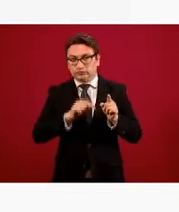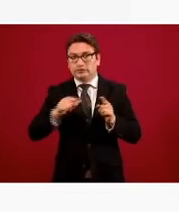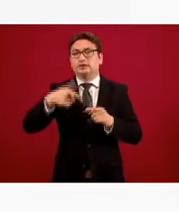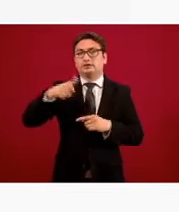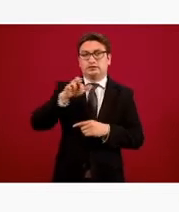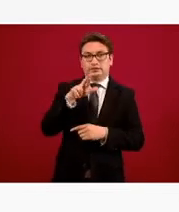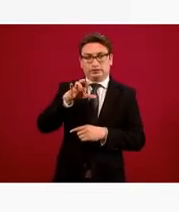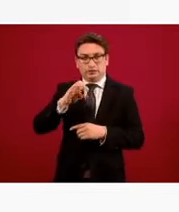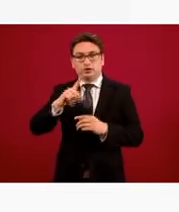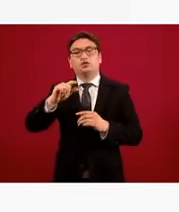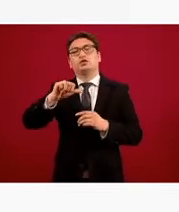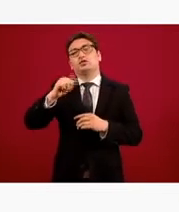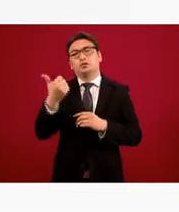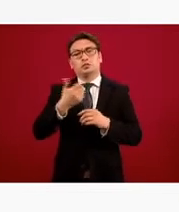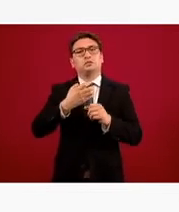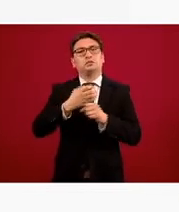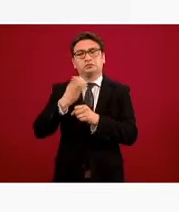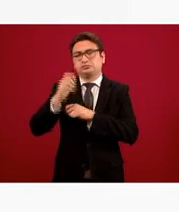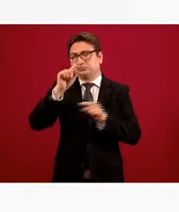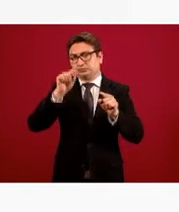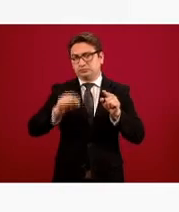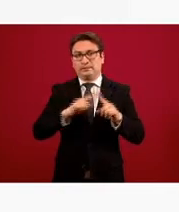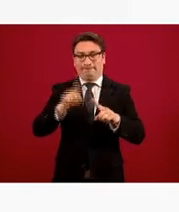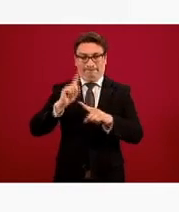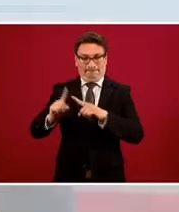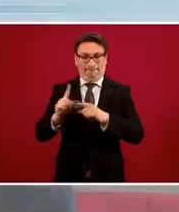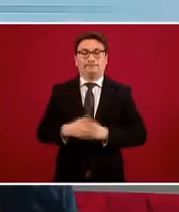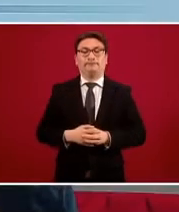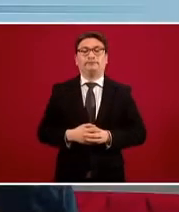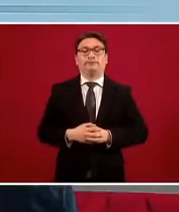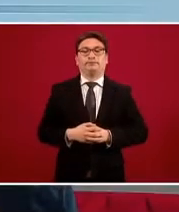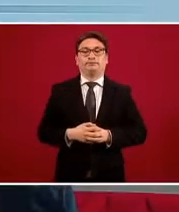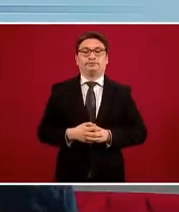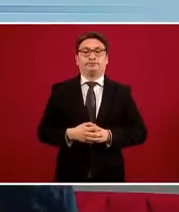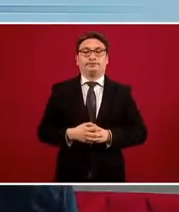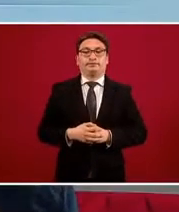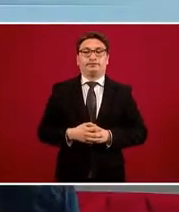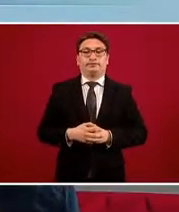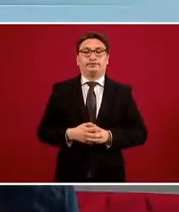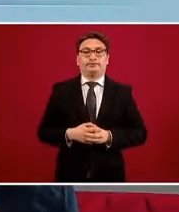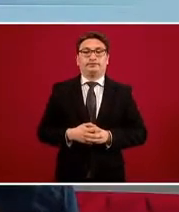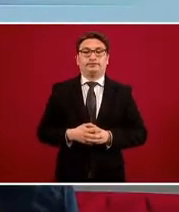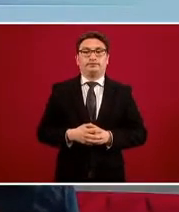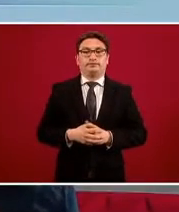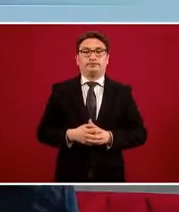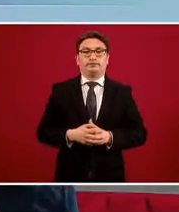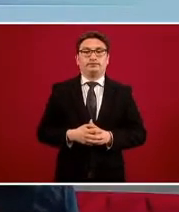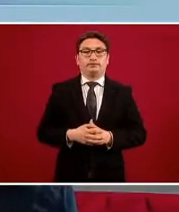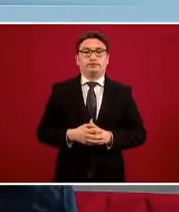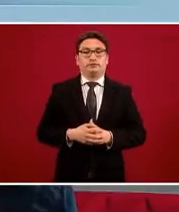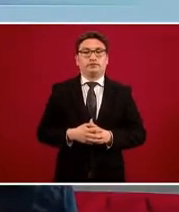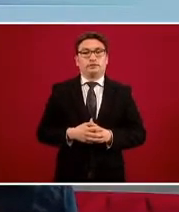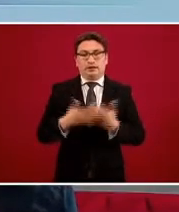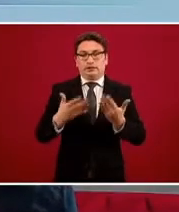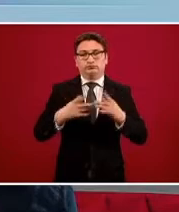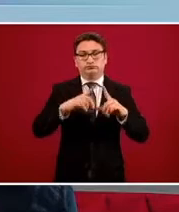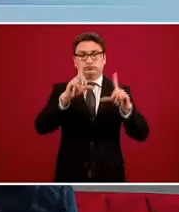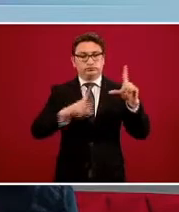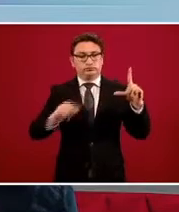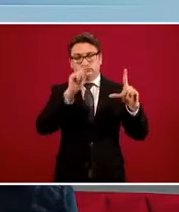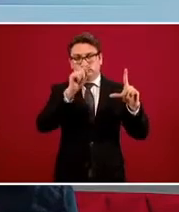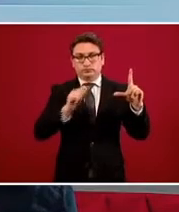Mexico City that is leading the way, then we have Baja California state, and then the rest of the other states. This